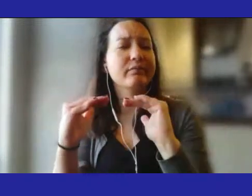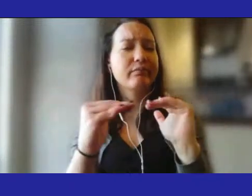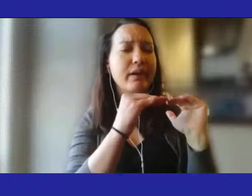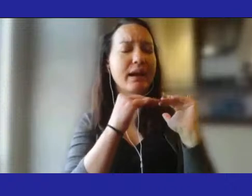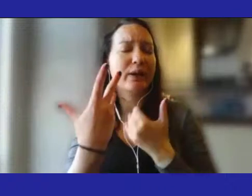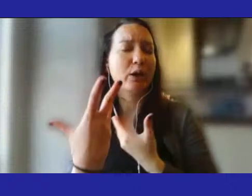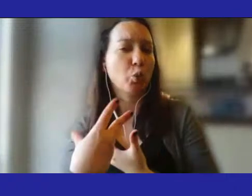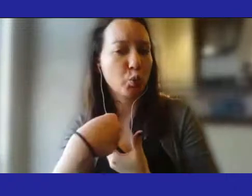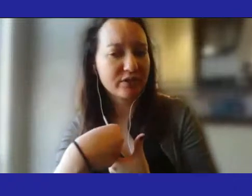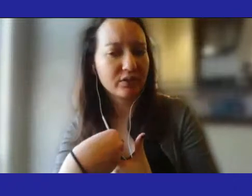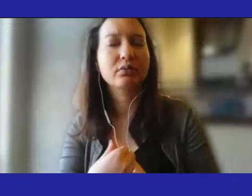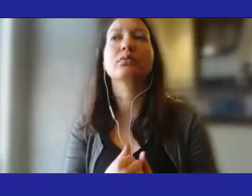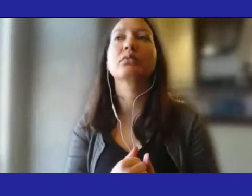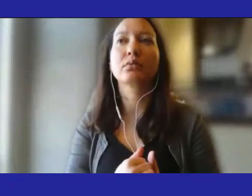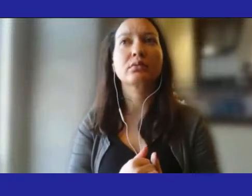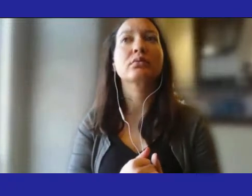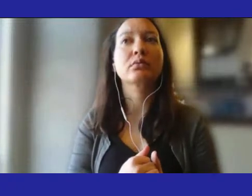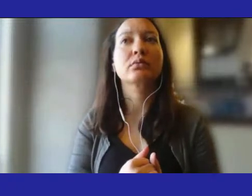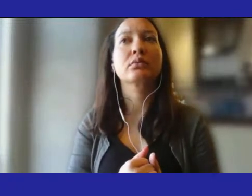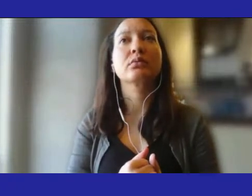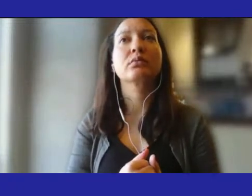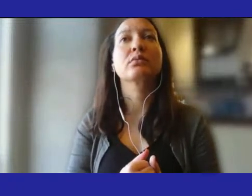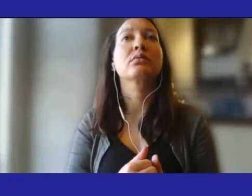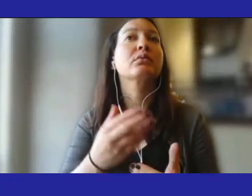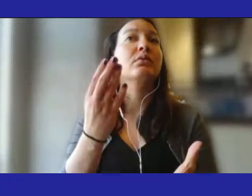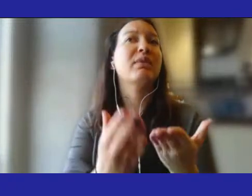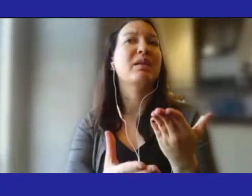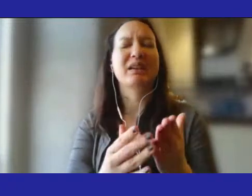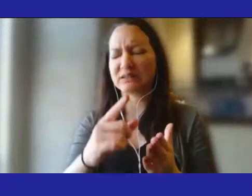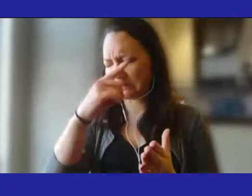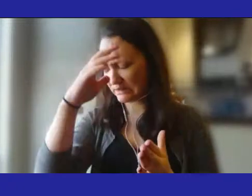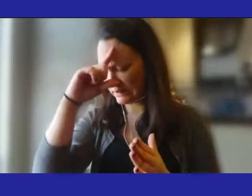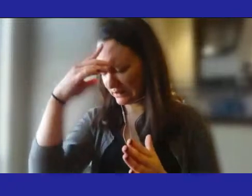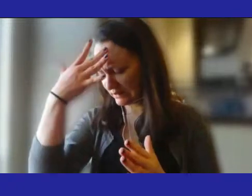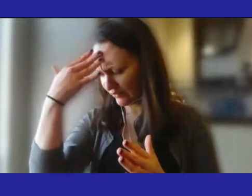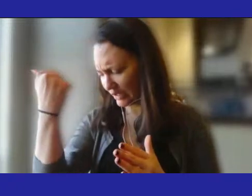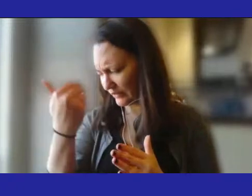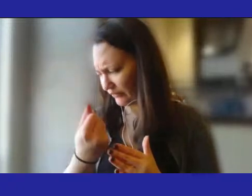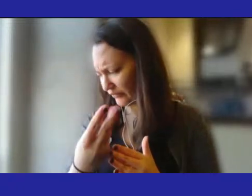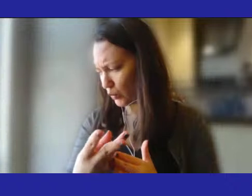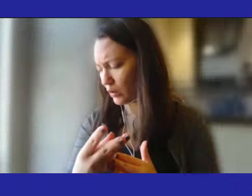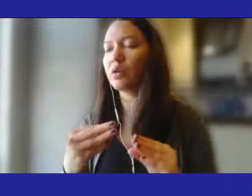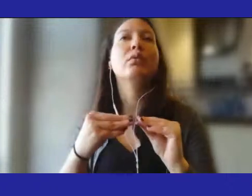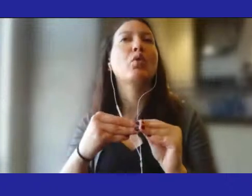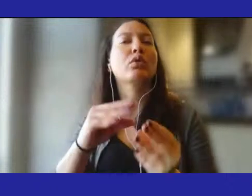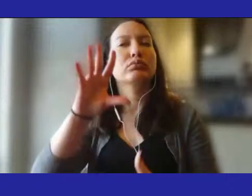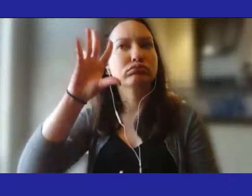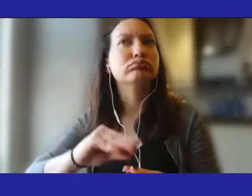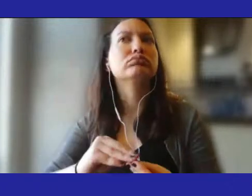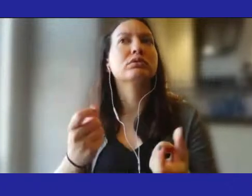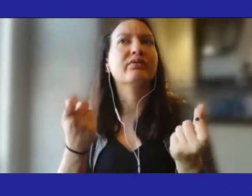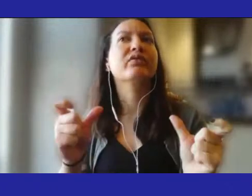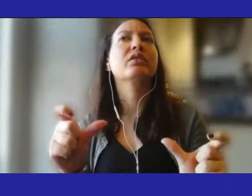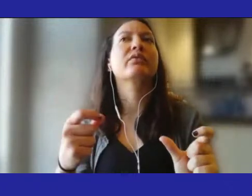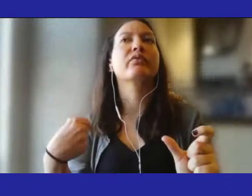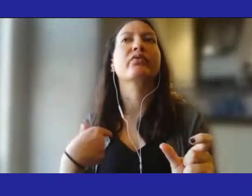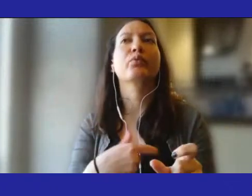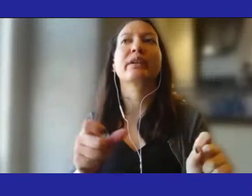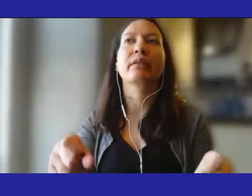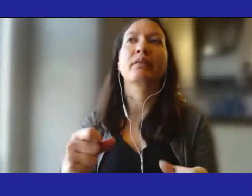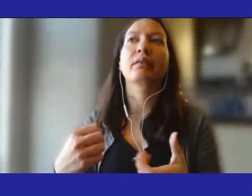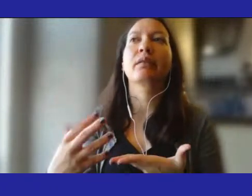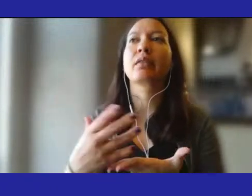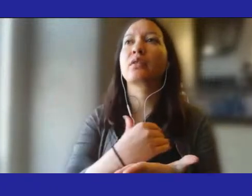inclusion. And I might be blanking on a couple of others, but it's a more comprehensive effort for us to collect all of